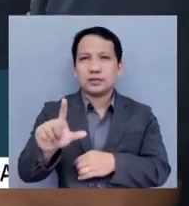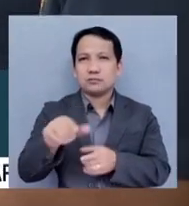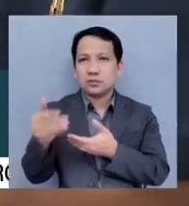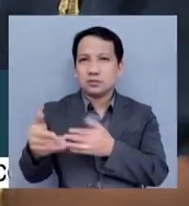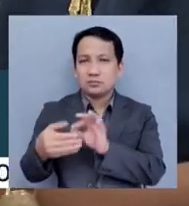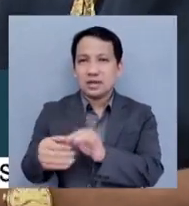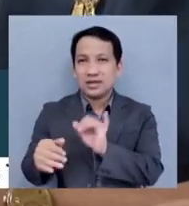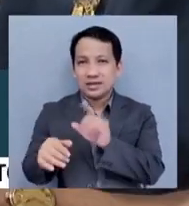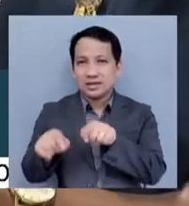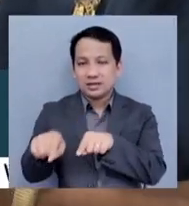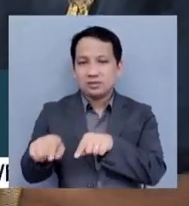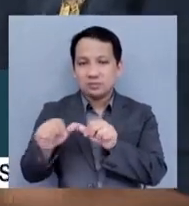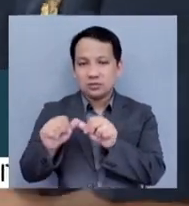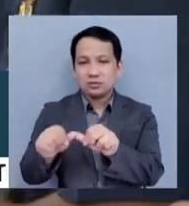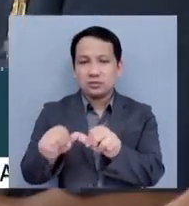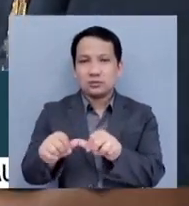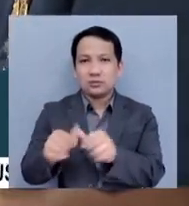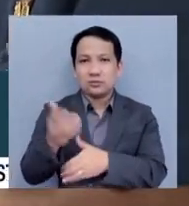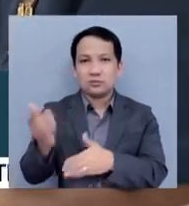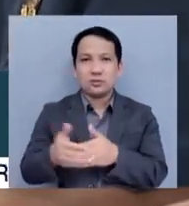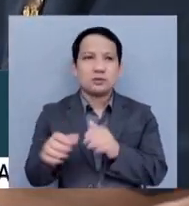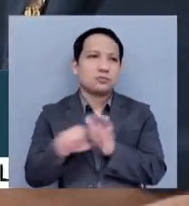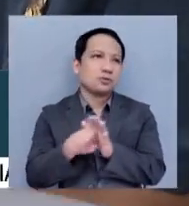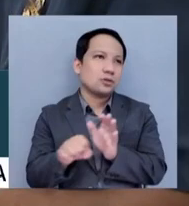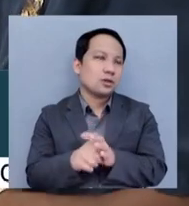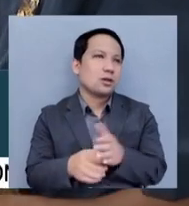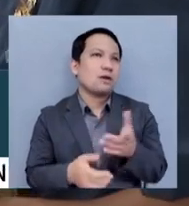kung matuloy yung kaso, let's say for example,